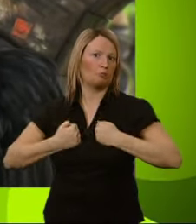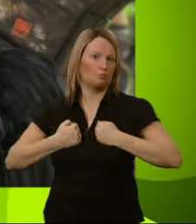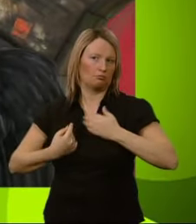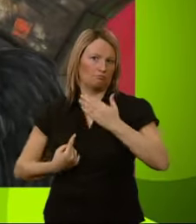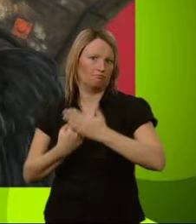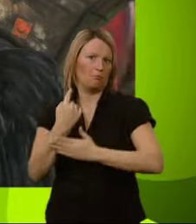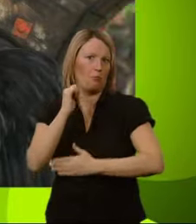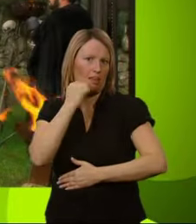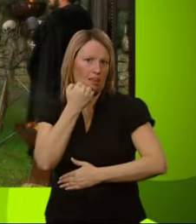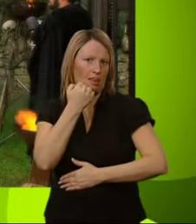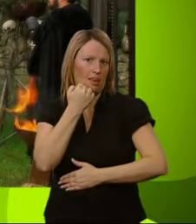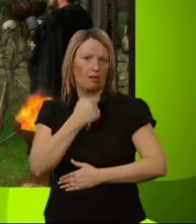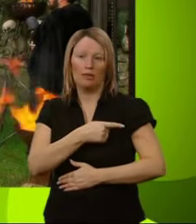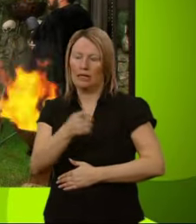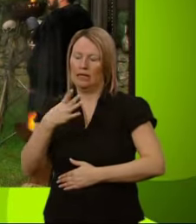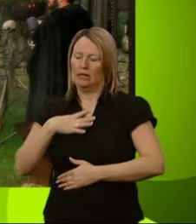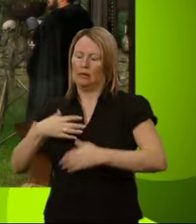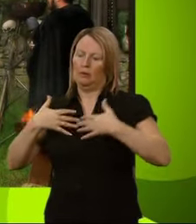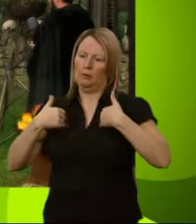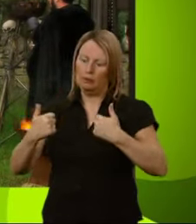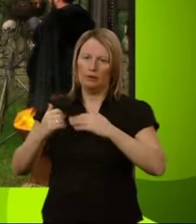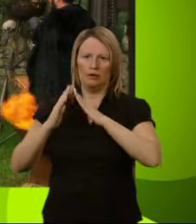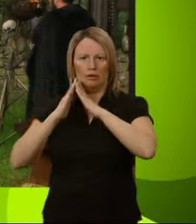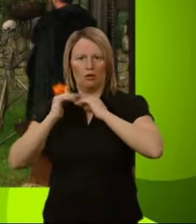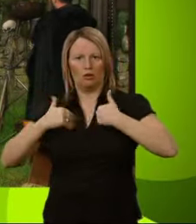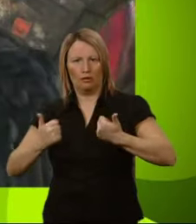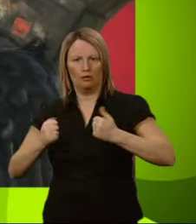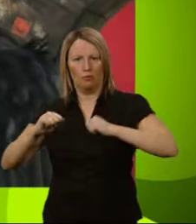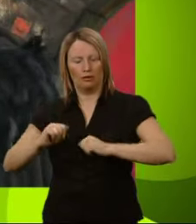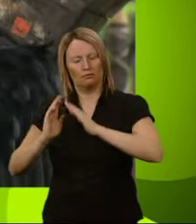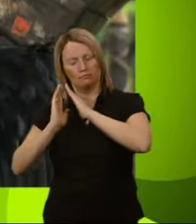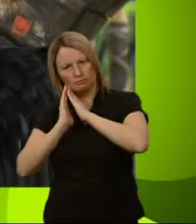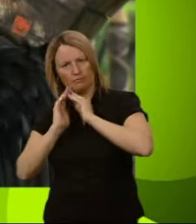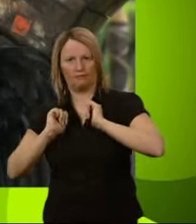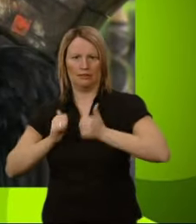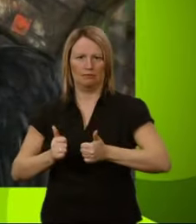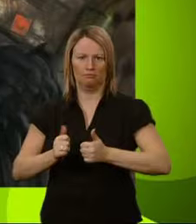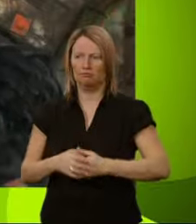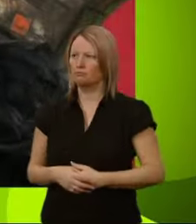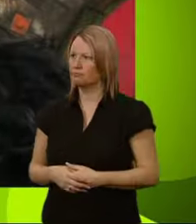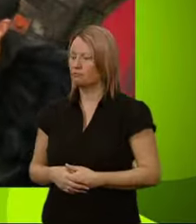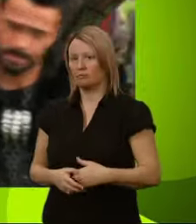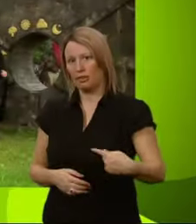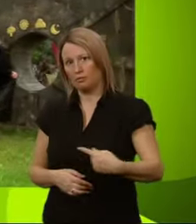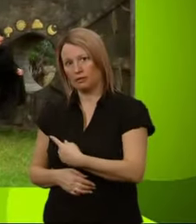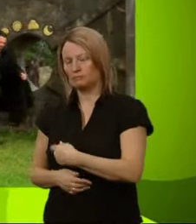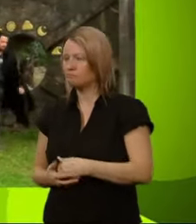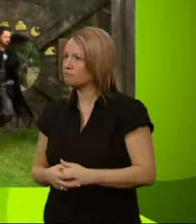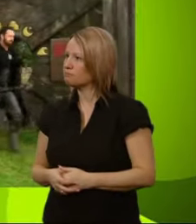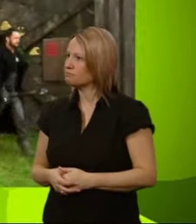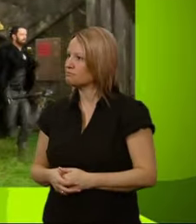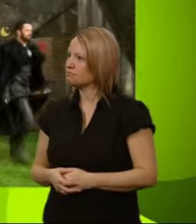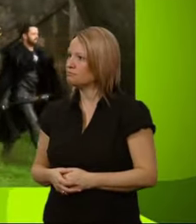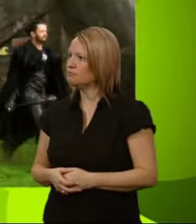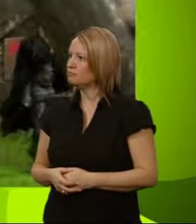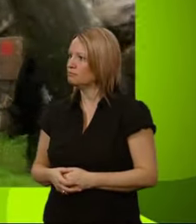champion awaits. You will need all your strength, courage, wit, and fortitude. This way.